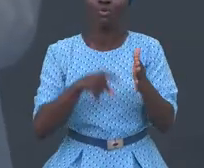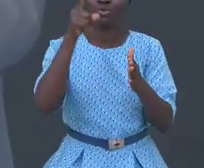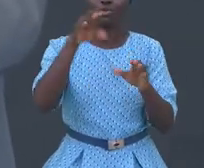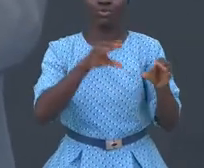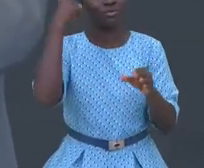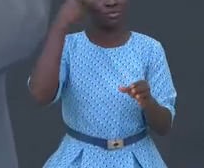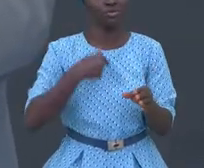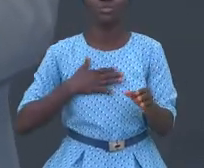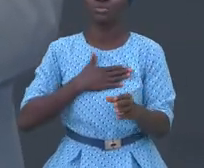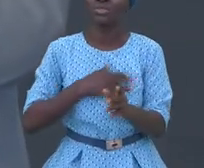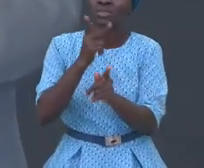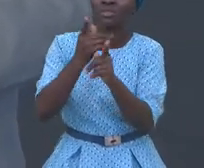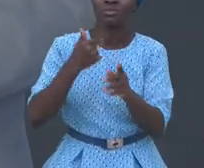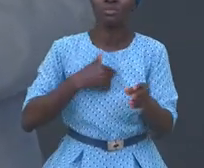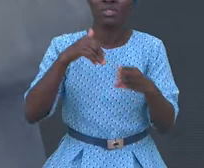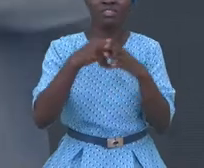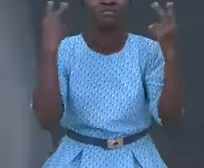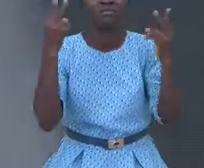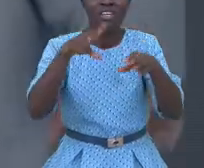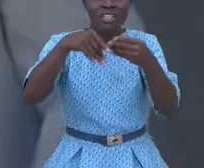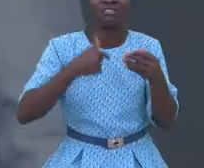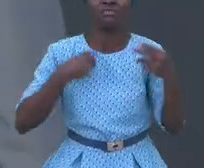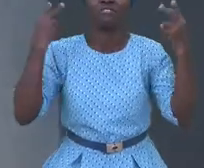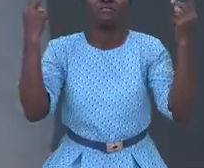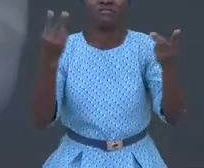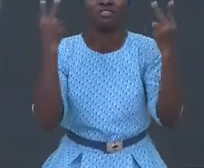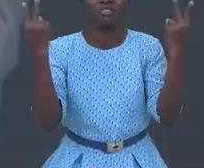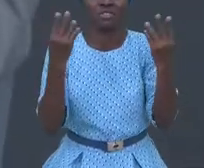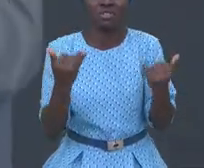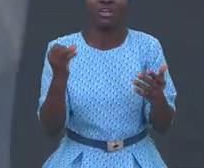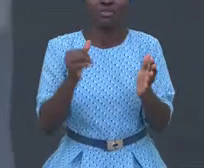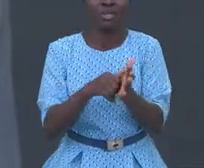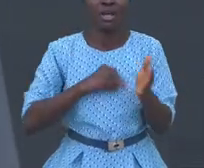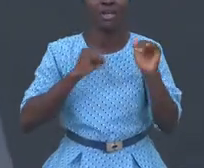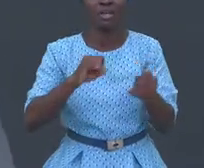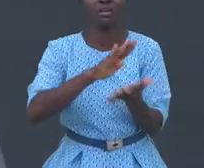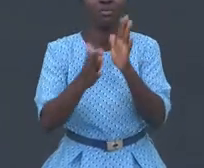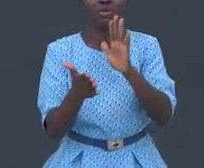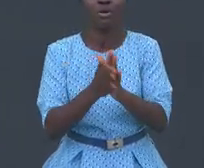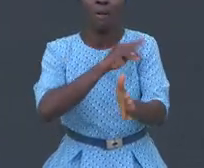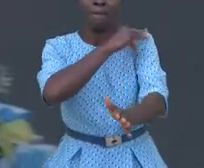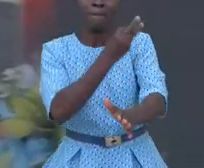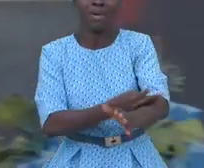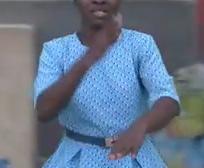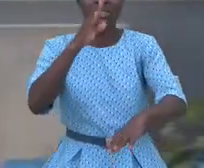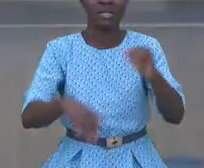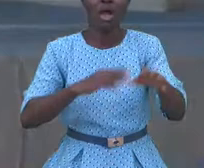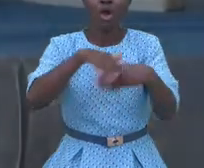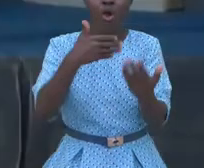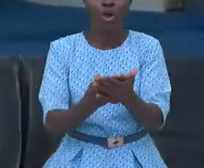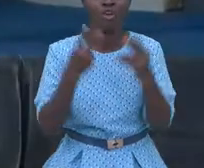now that will be mightier than all the victories I ever had. And the Lord